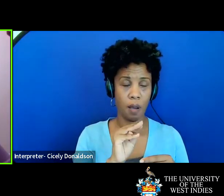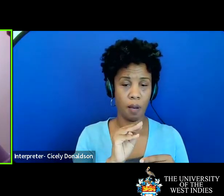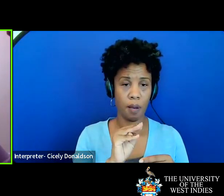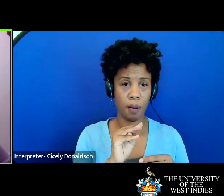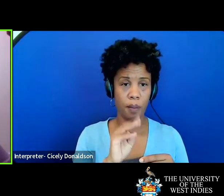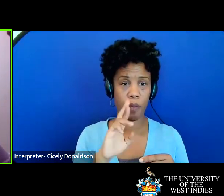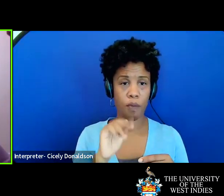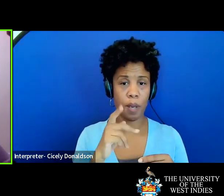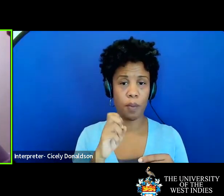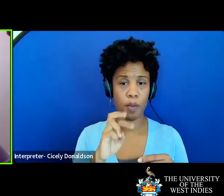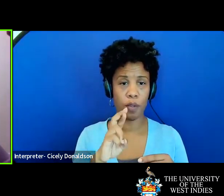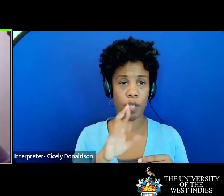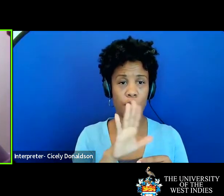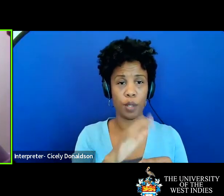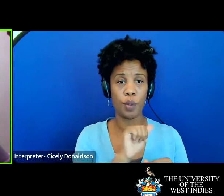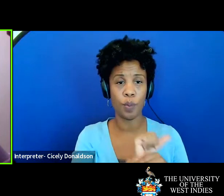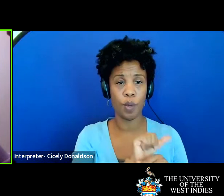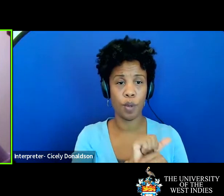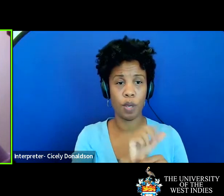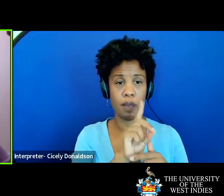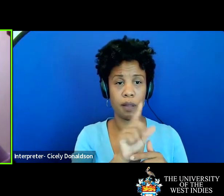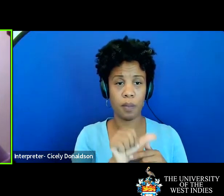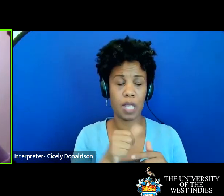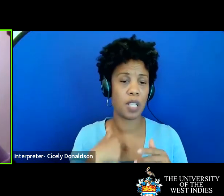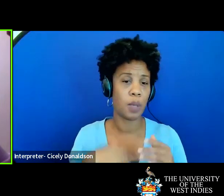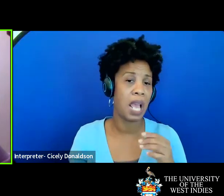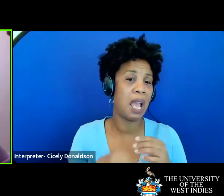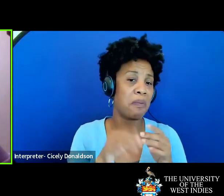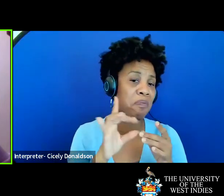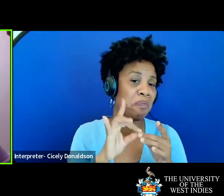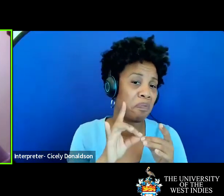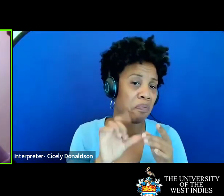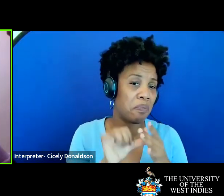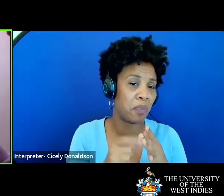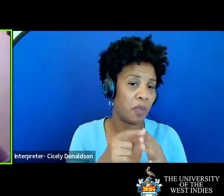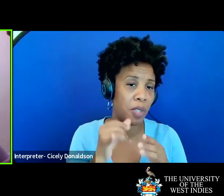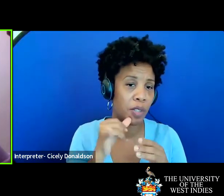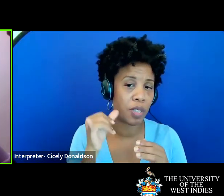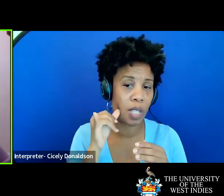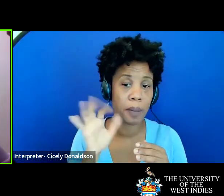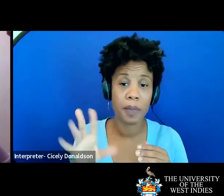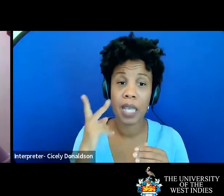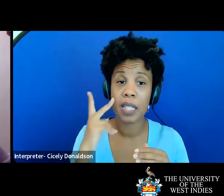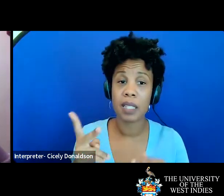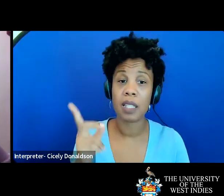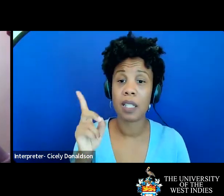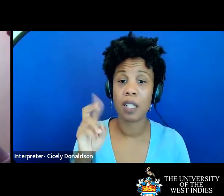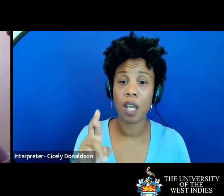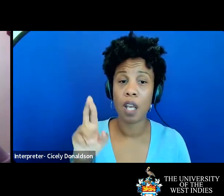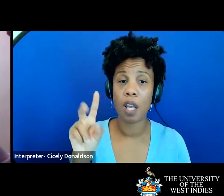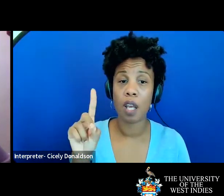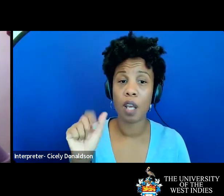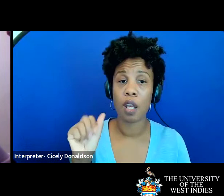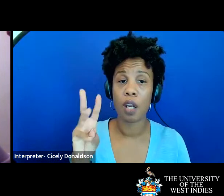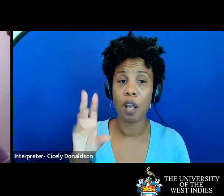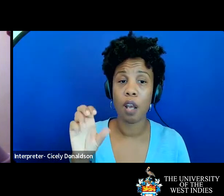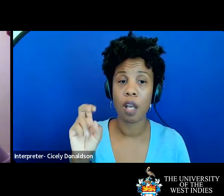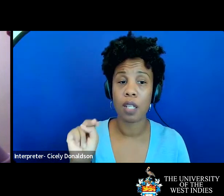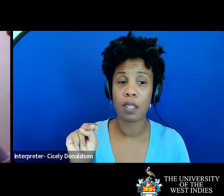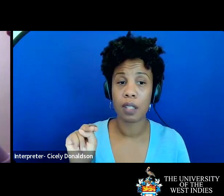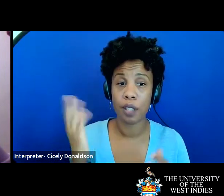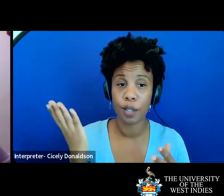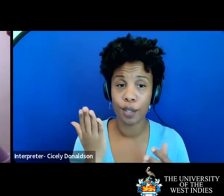wanted to flag that yesterday. I see Dr. Dawson is back with us.